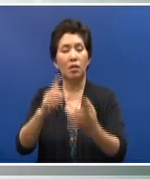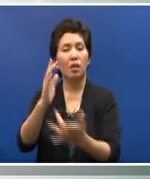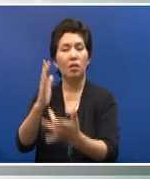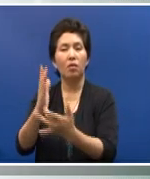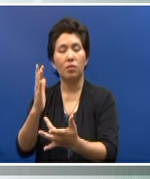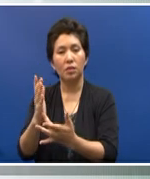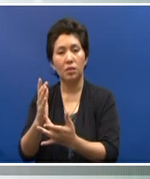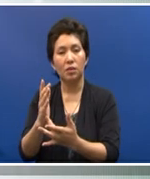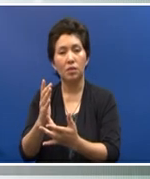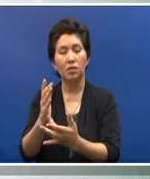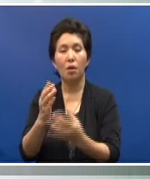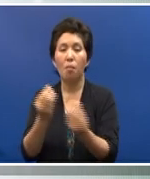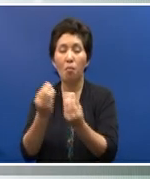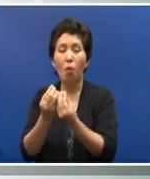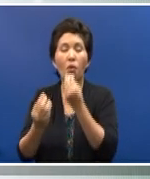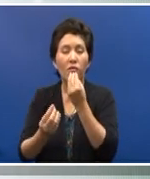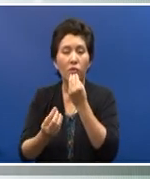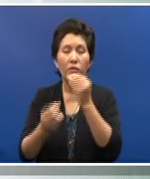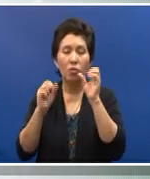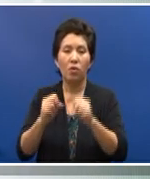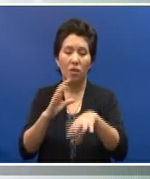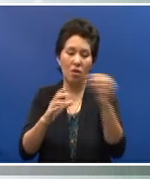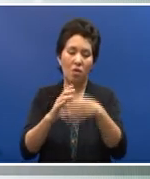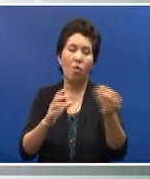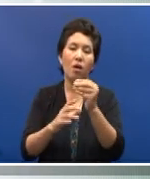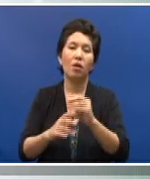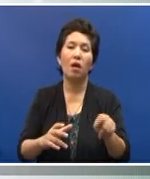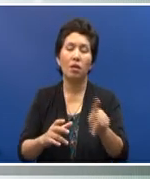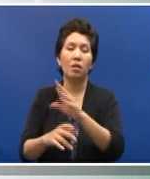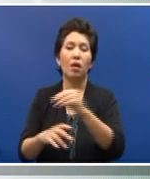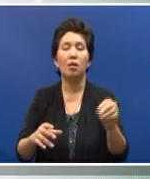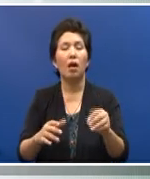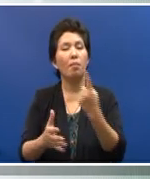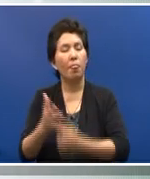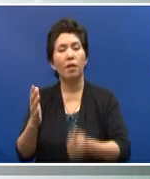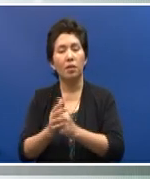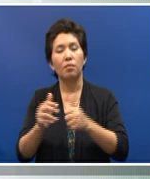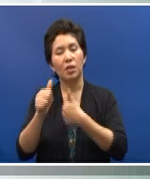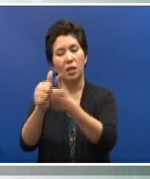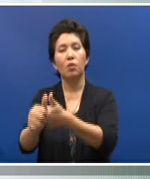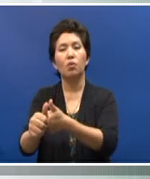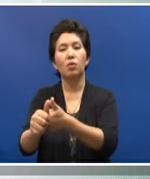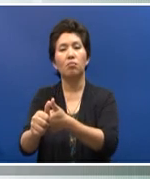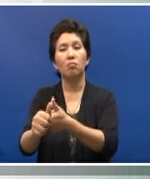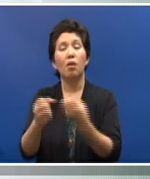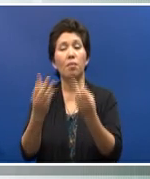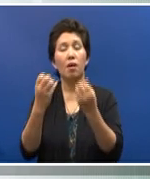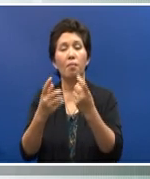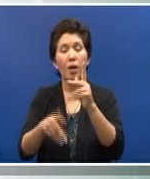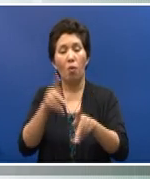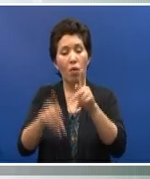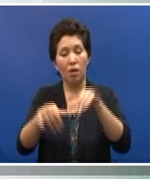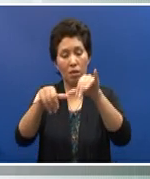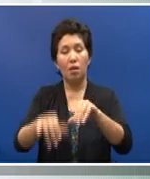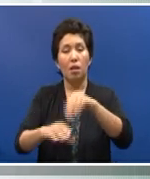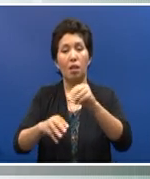technology, more food can be produced, okay, to sustain an ever-increasing population. Okay, so a